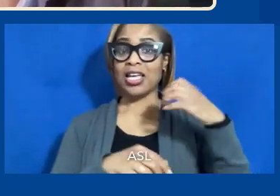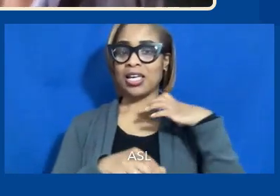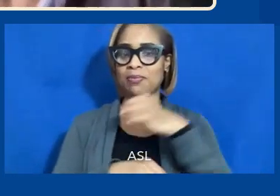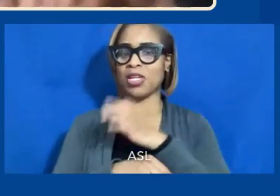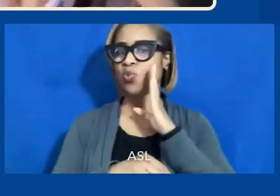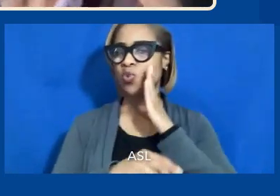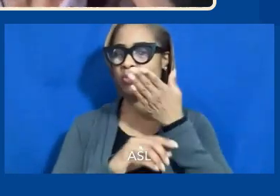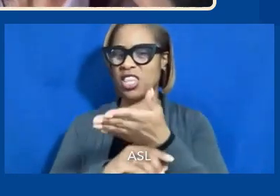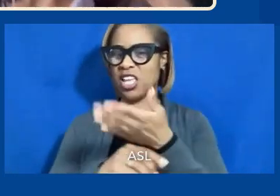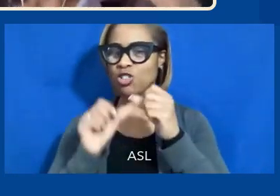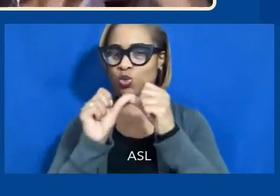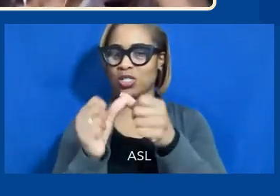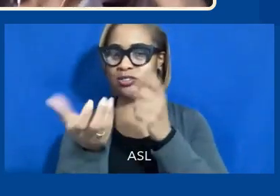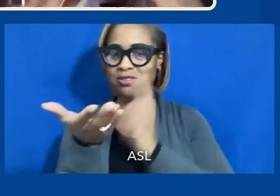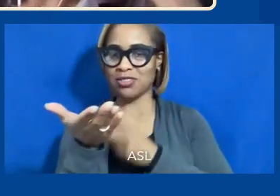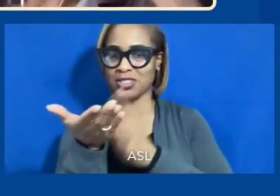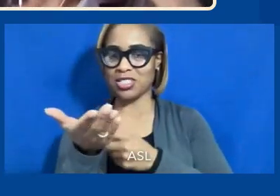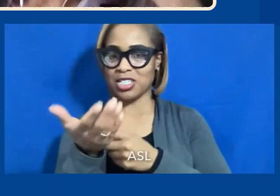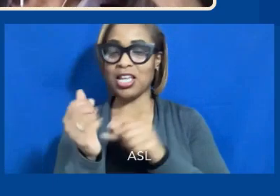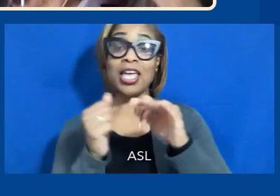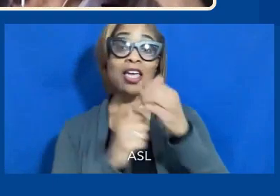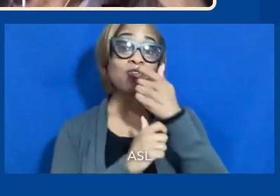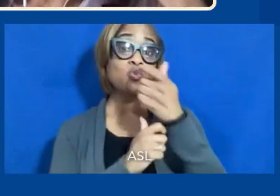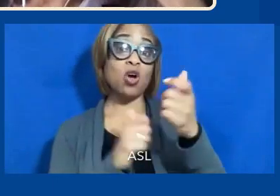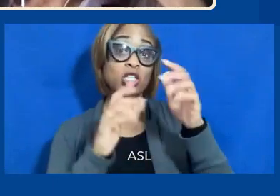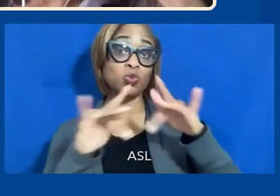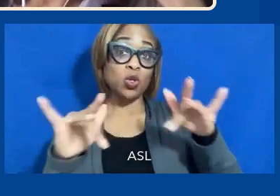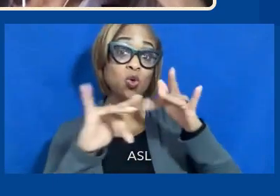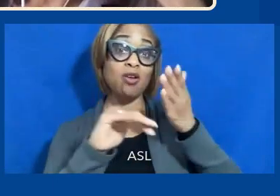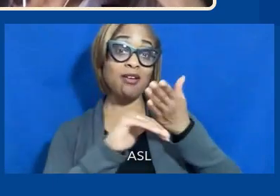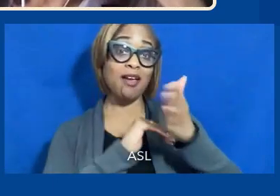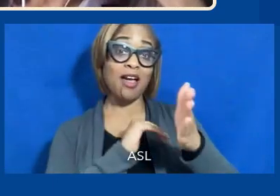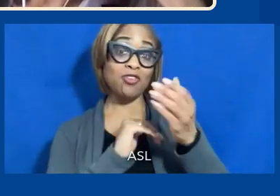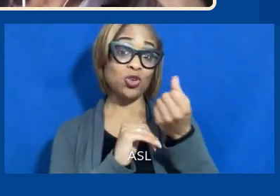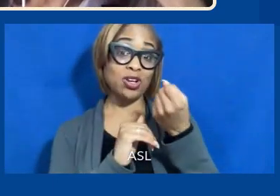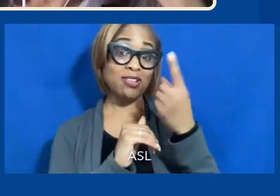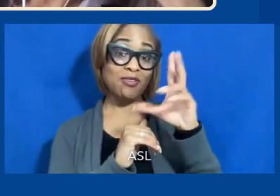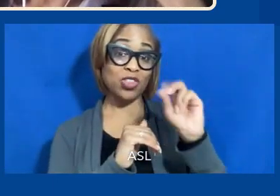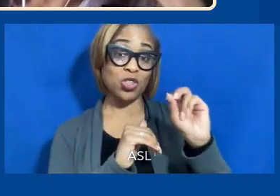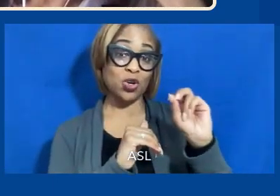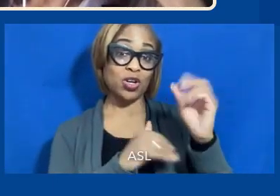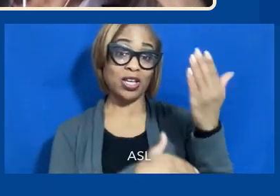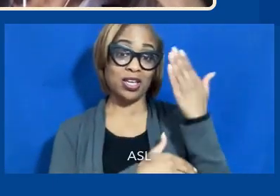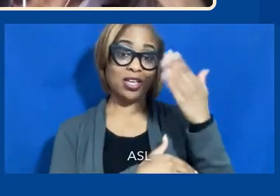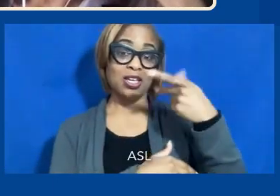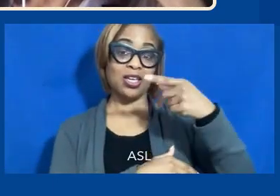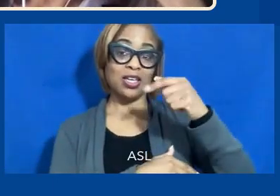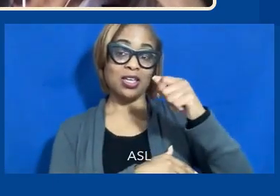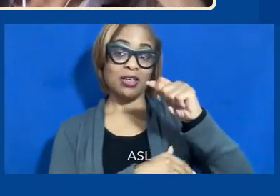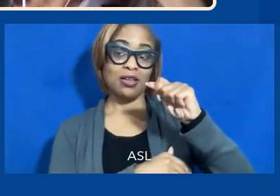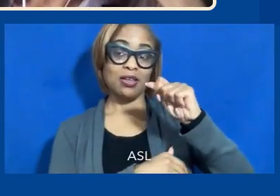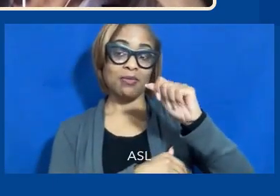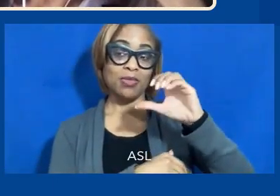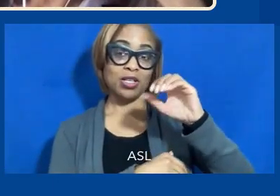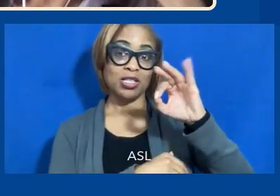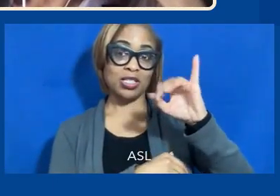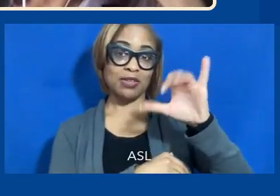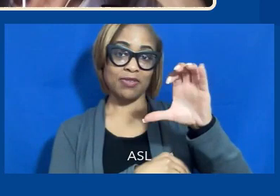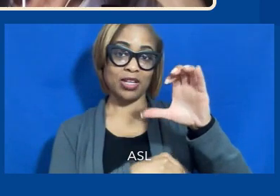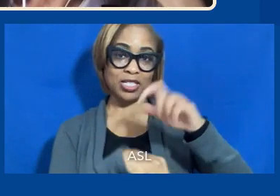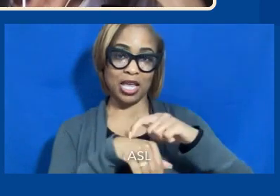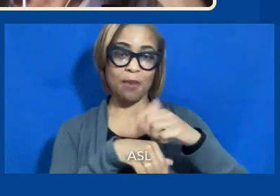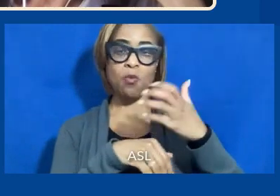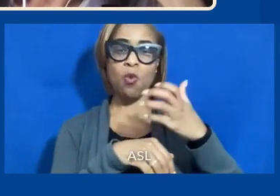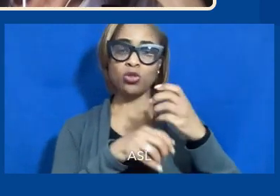discussion. If you are watching this recording after 11:30 a.m. Pacific time, we would love for you to continue to